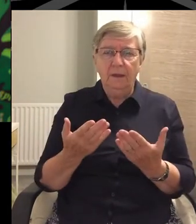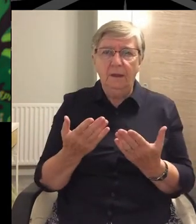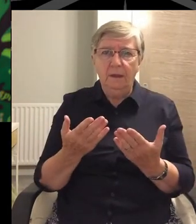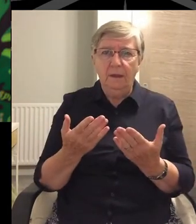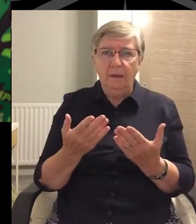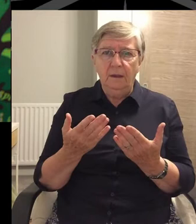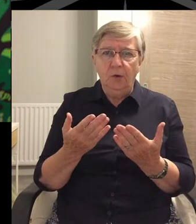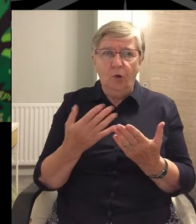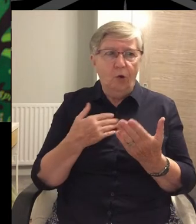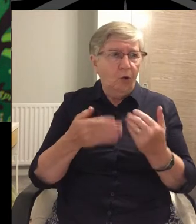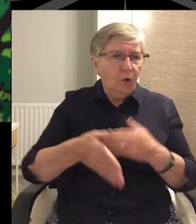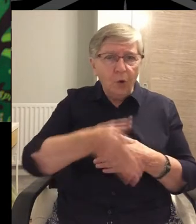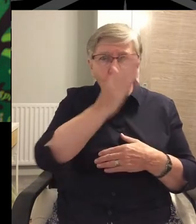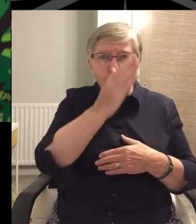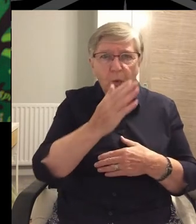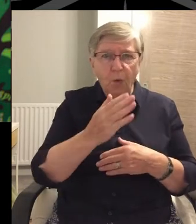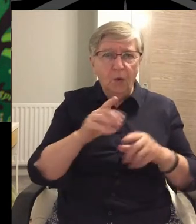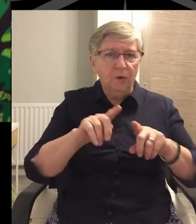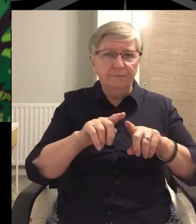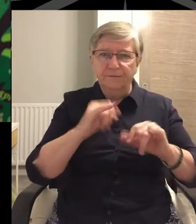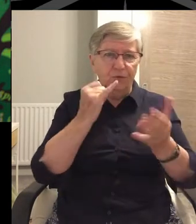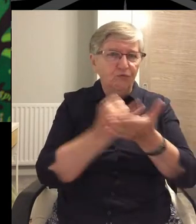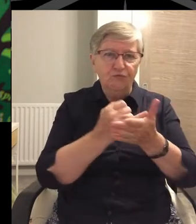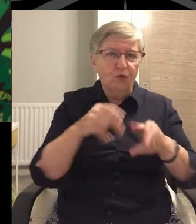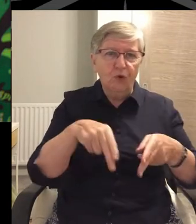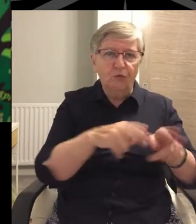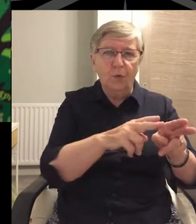or head off on a road leading nowhere.